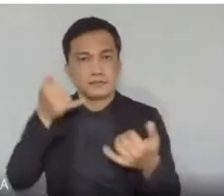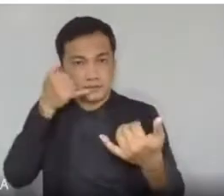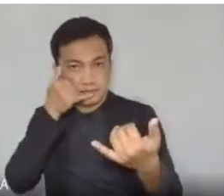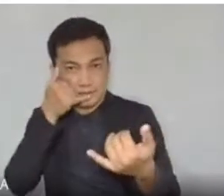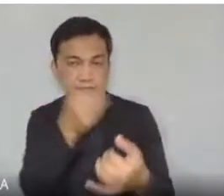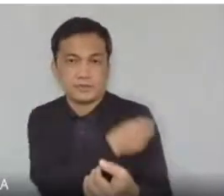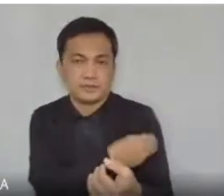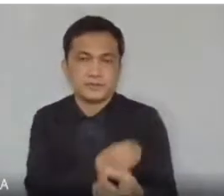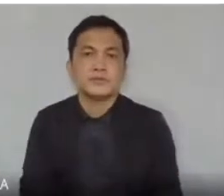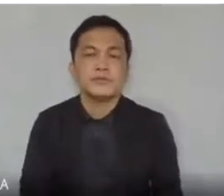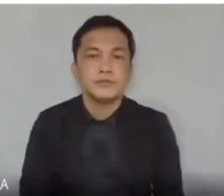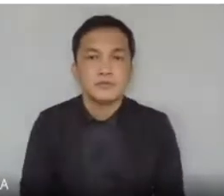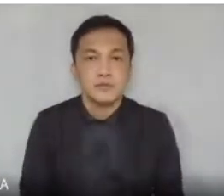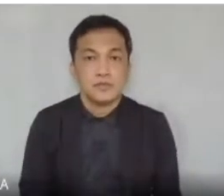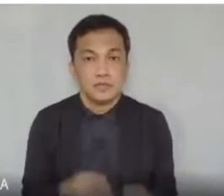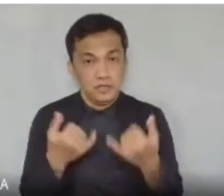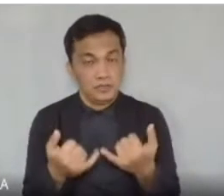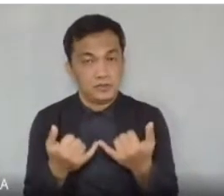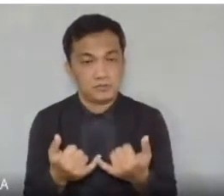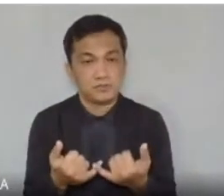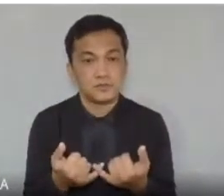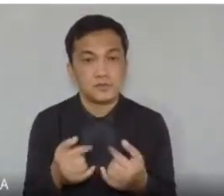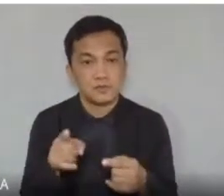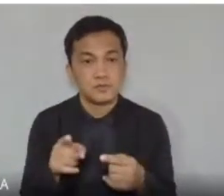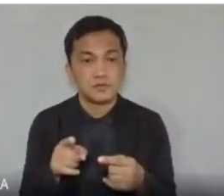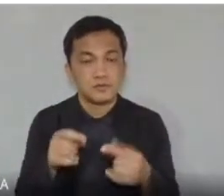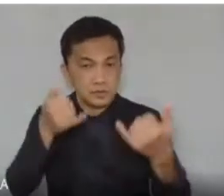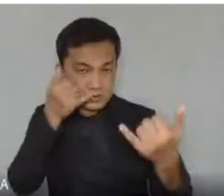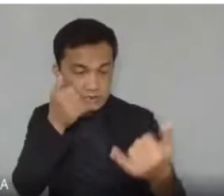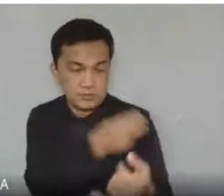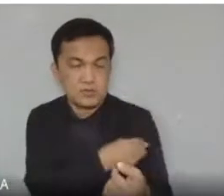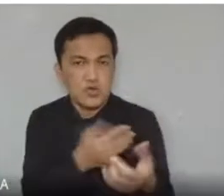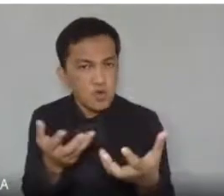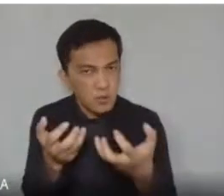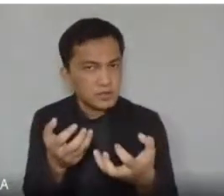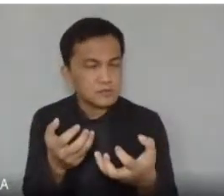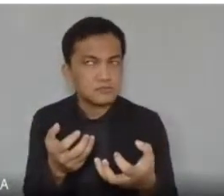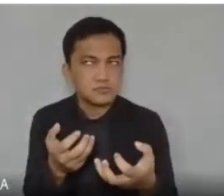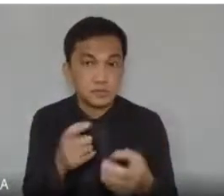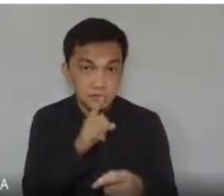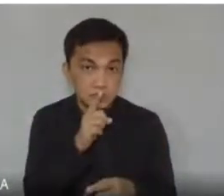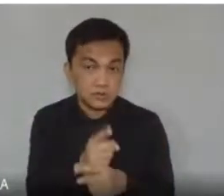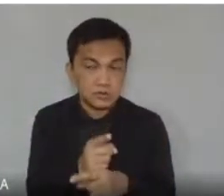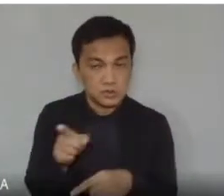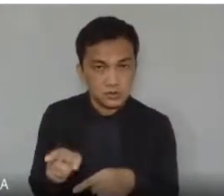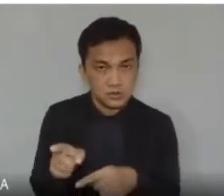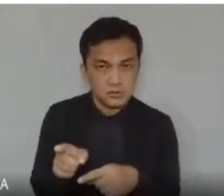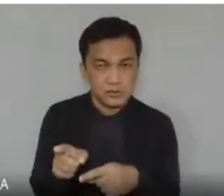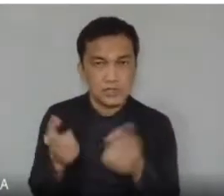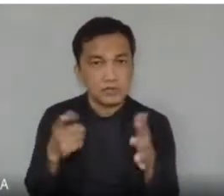The Department of Health stands by its decision that when proposals for IT solutions